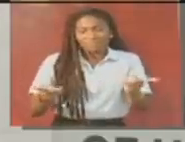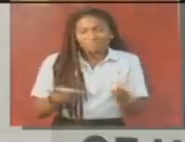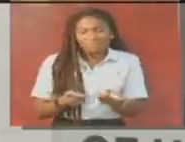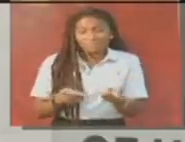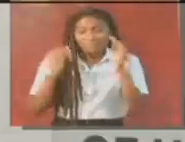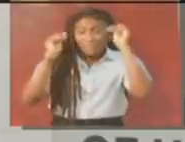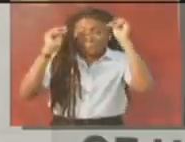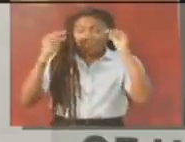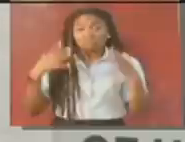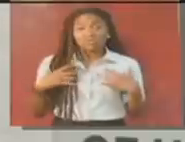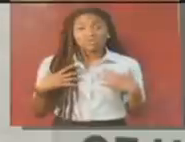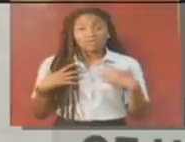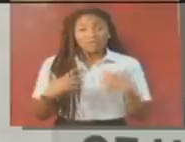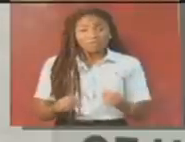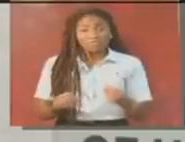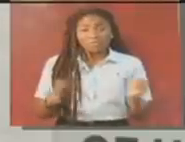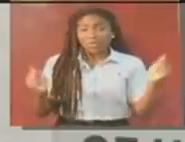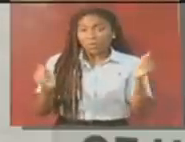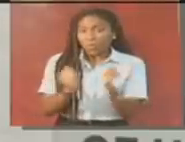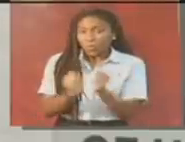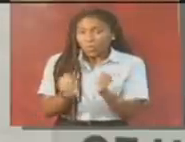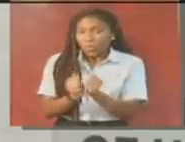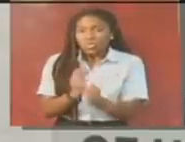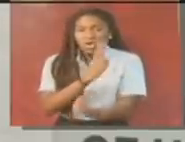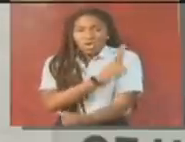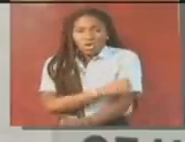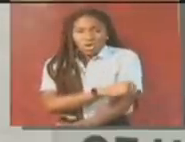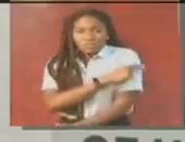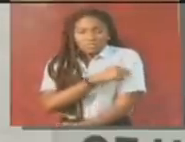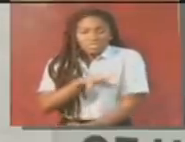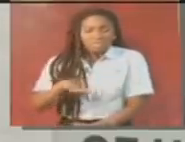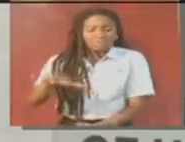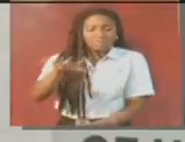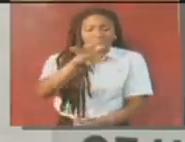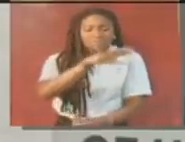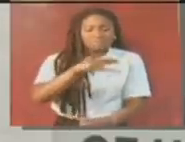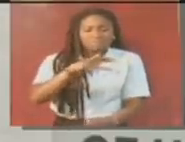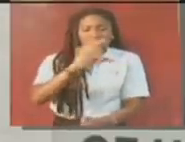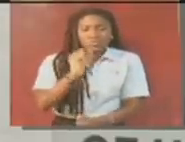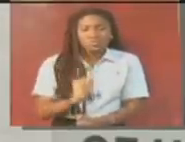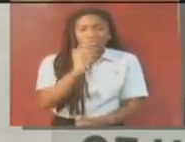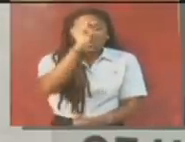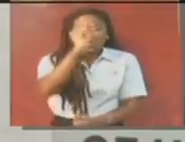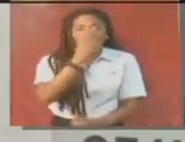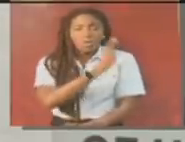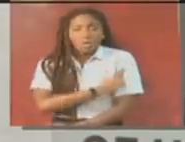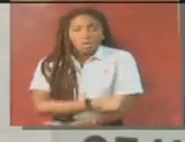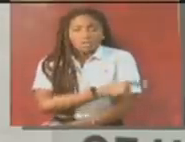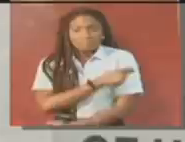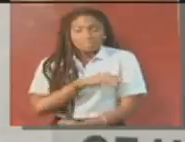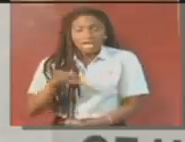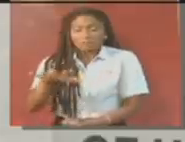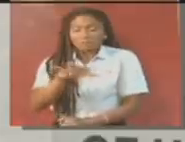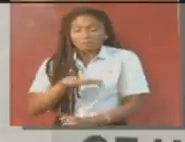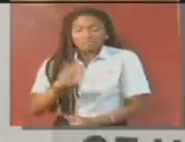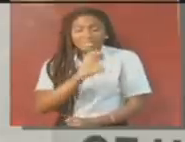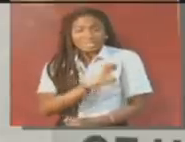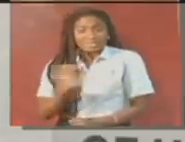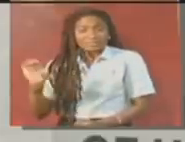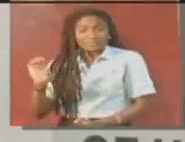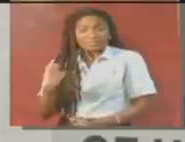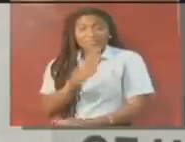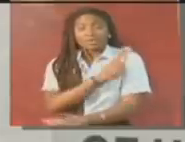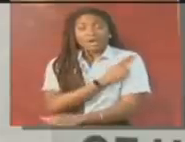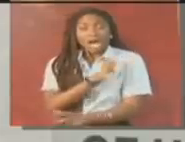collaboration with the Northwest Regional Health Authority, Eastern Regional Health Authority, Trinidad and Tobago Medical Association,